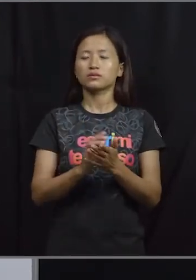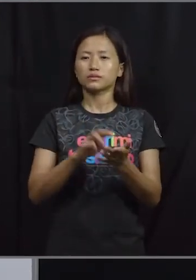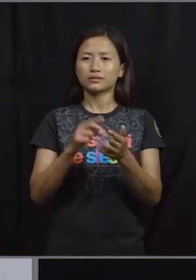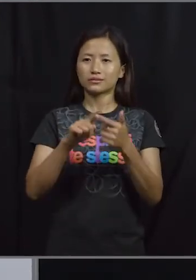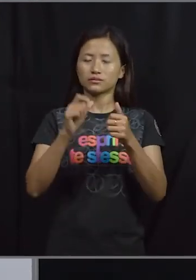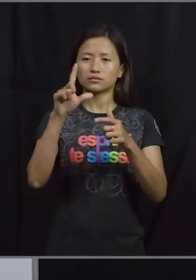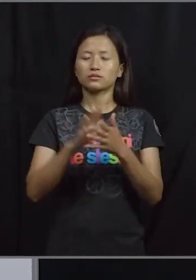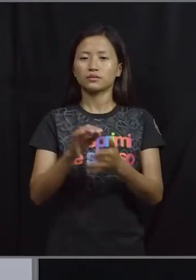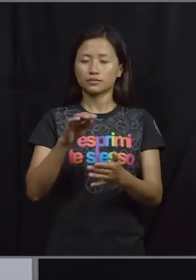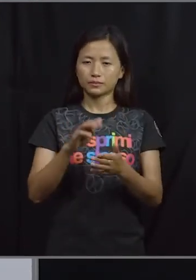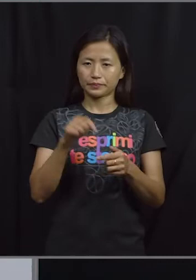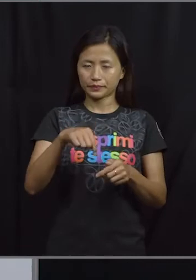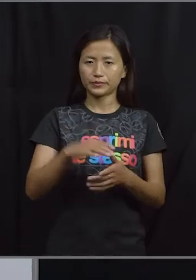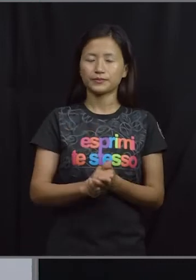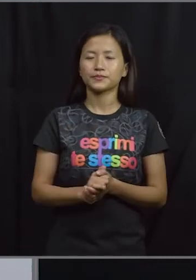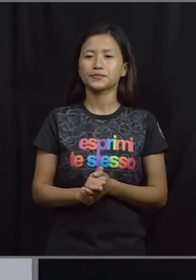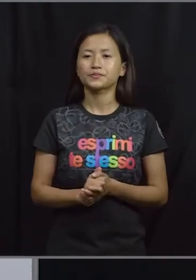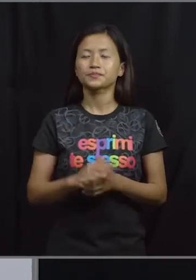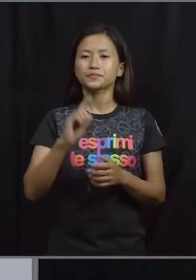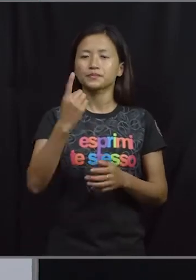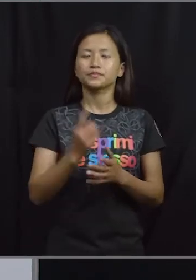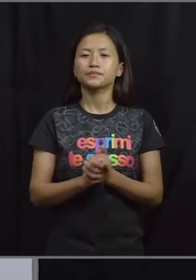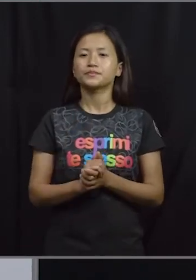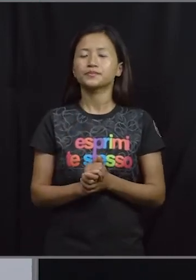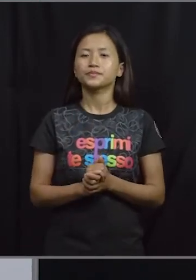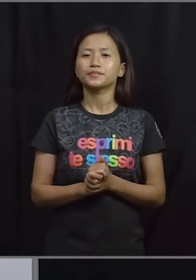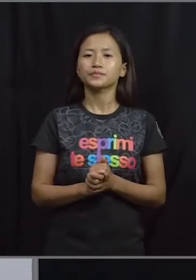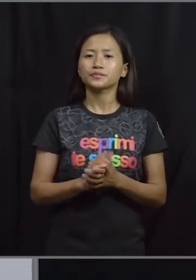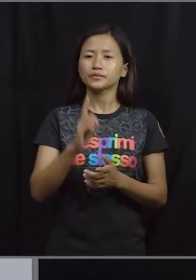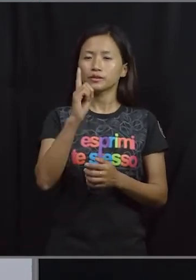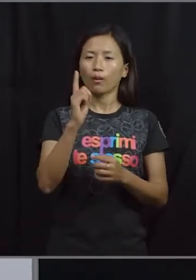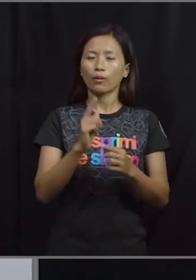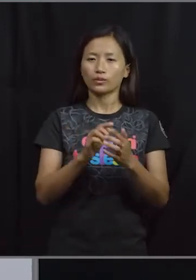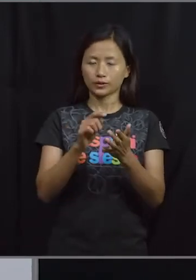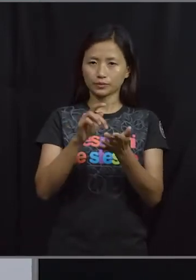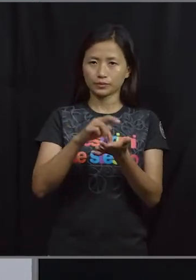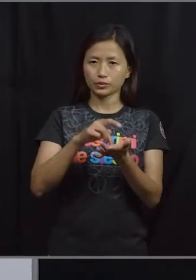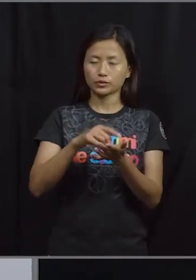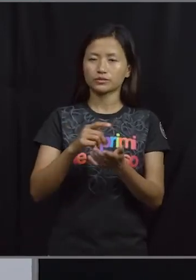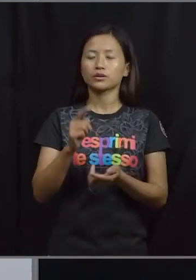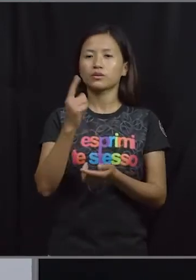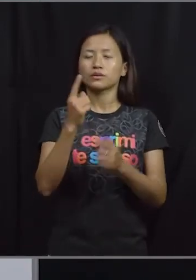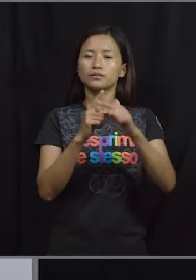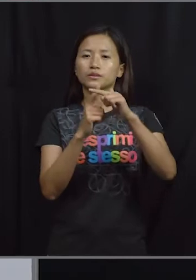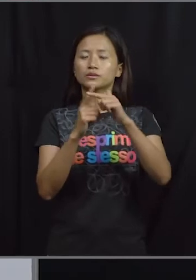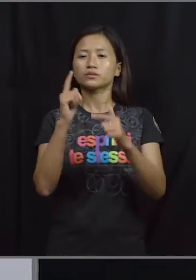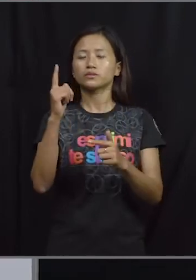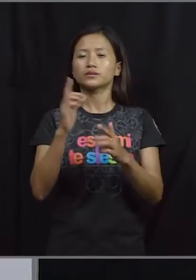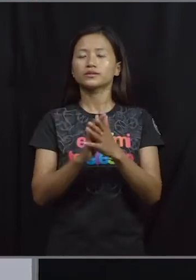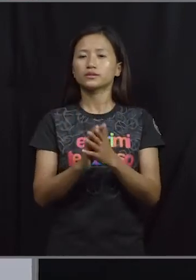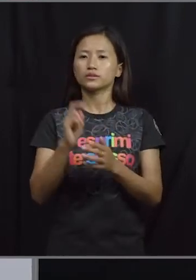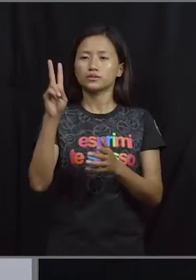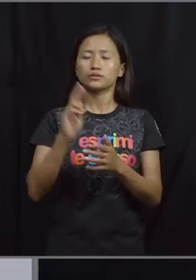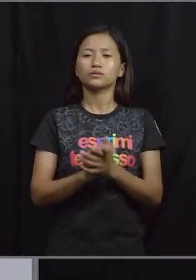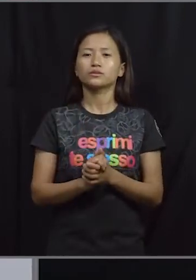present. Okay, let's see this one. This is in the position 1 1, right. So 1 plus 1 is 2. That means